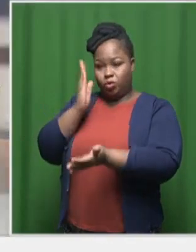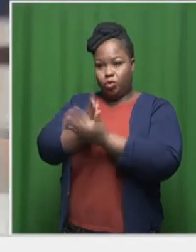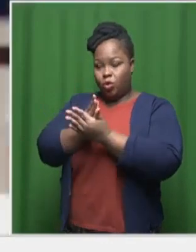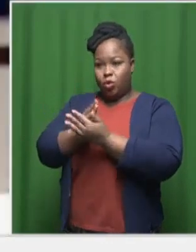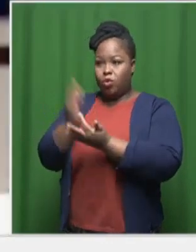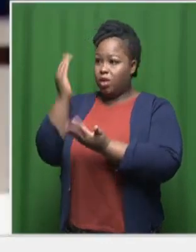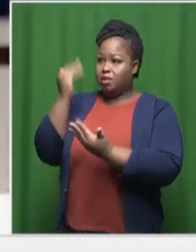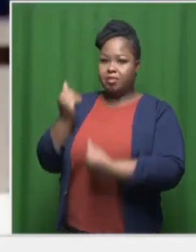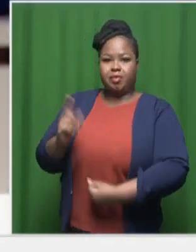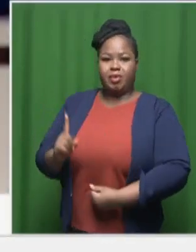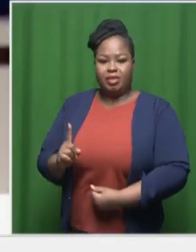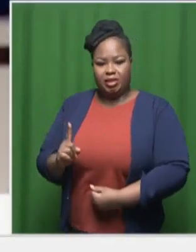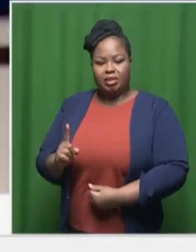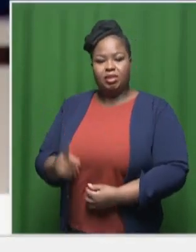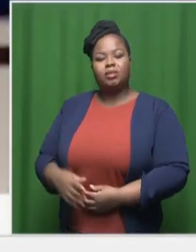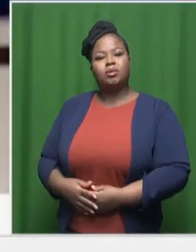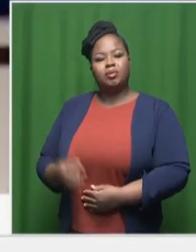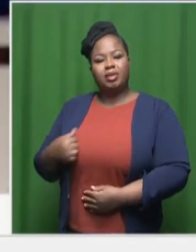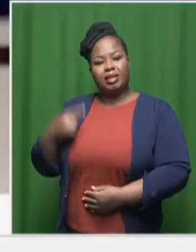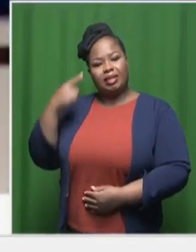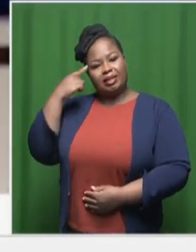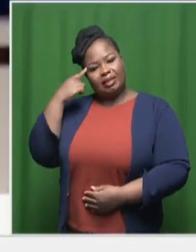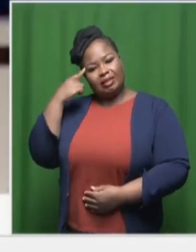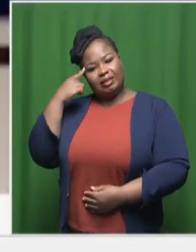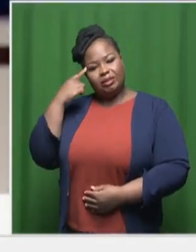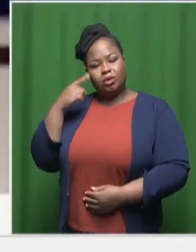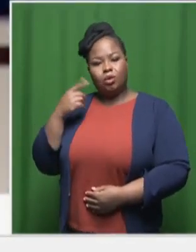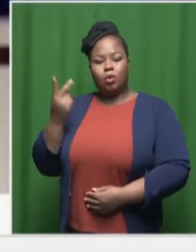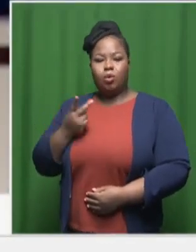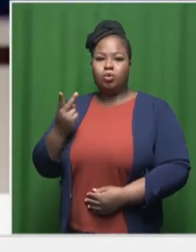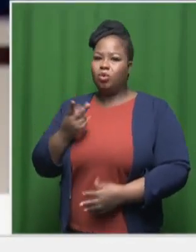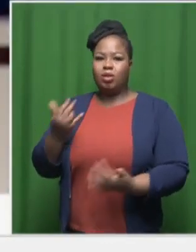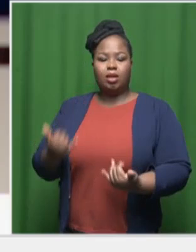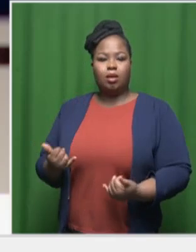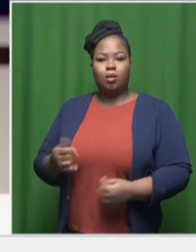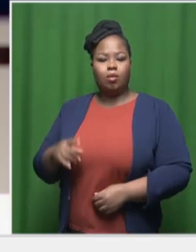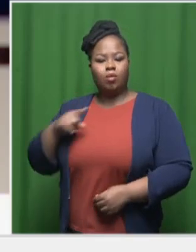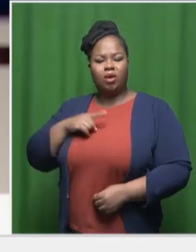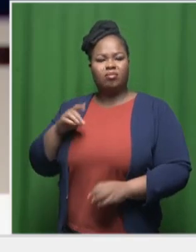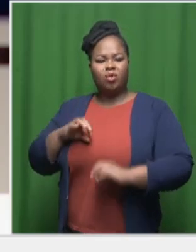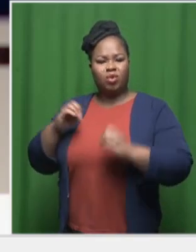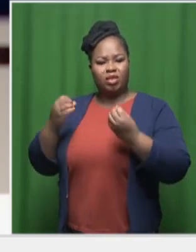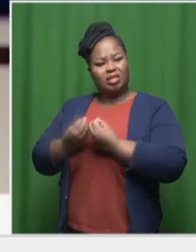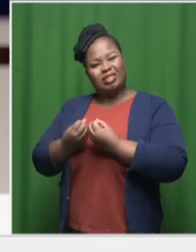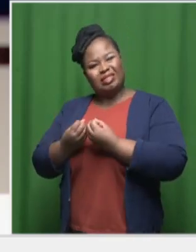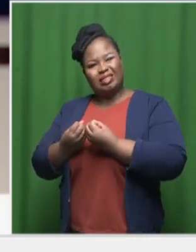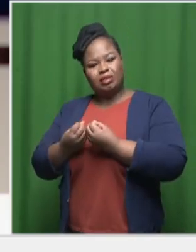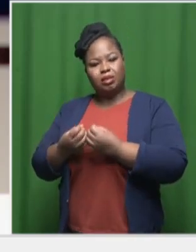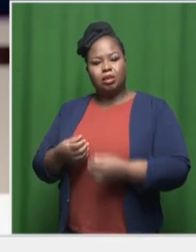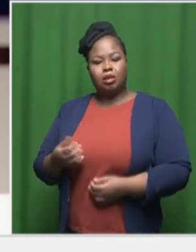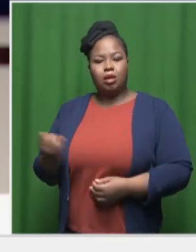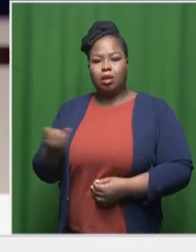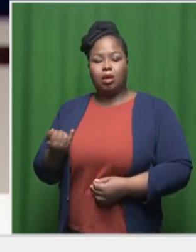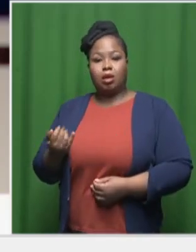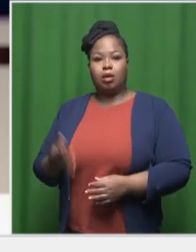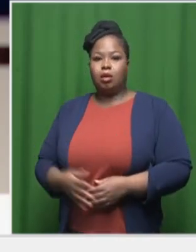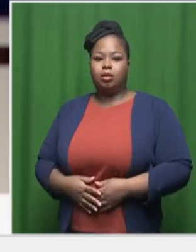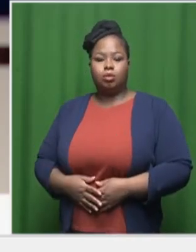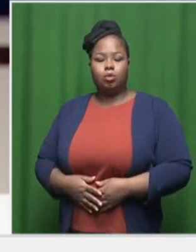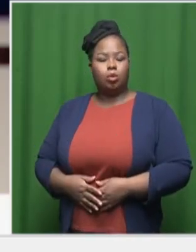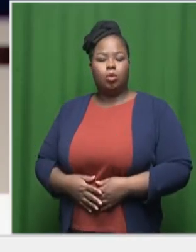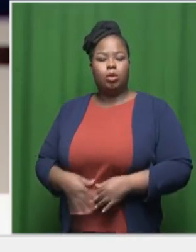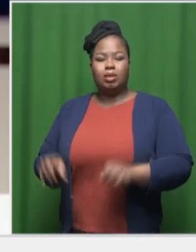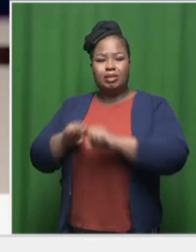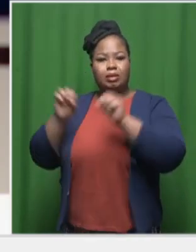I think it even becomes more difficult when you inherit an organization that was systematically collapsed and hollowed